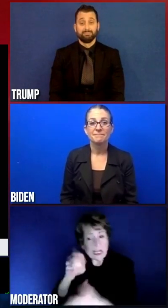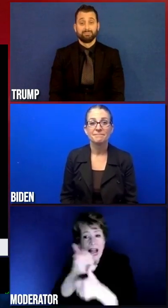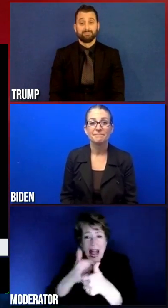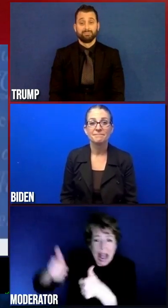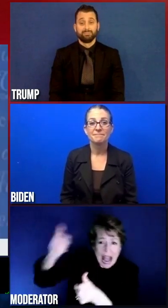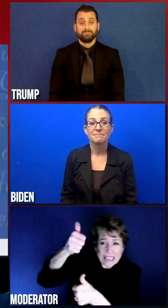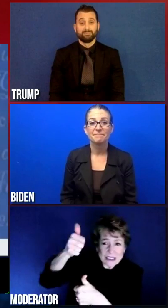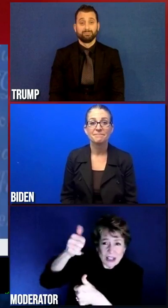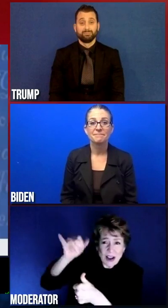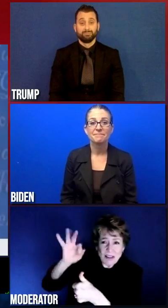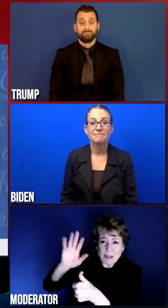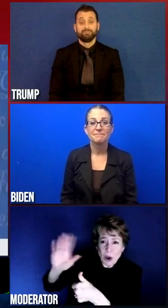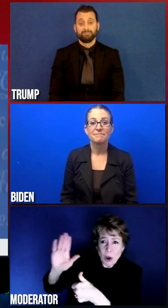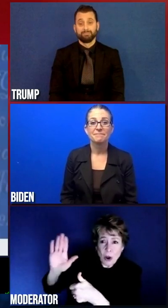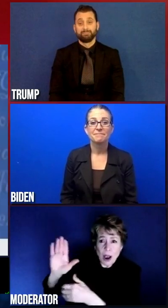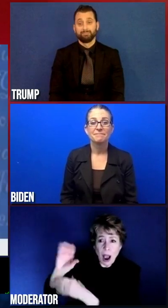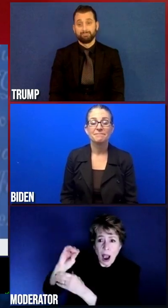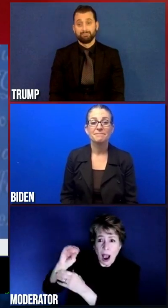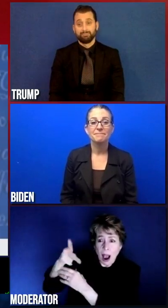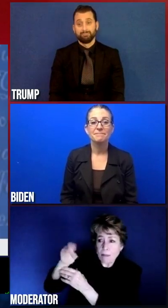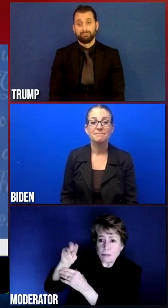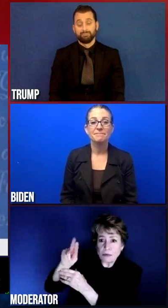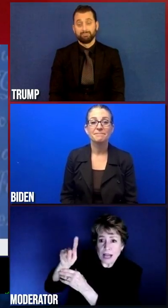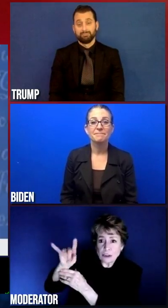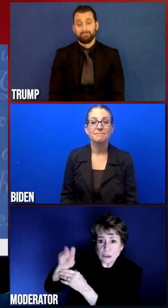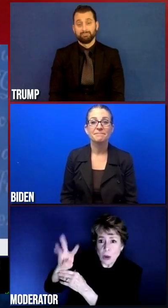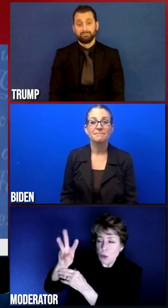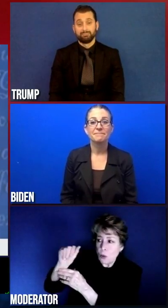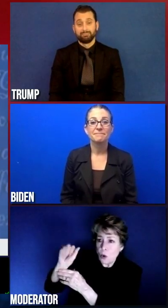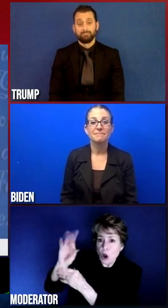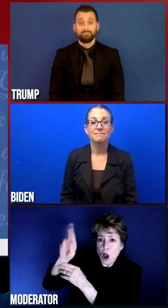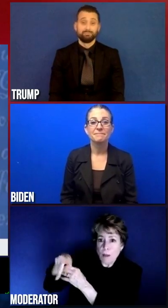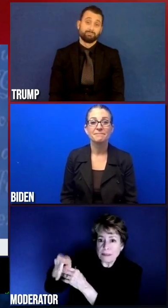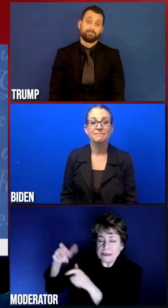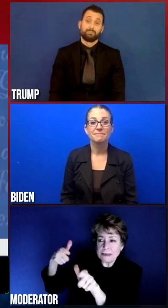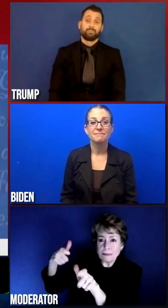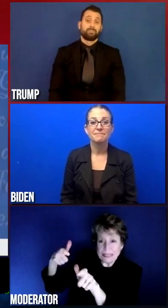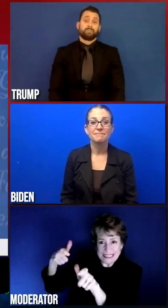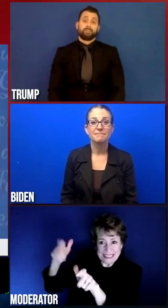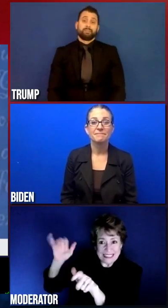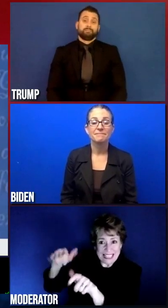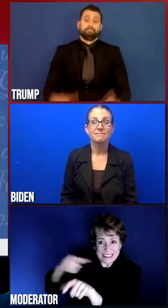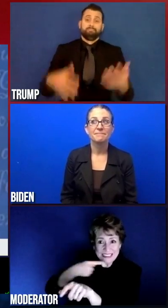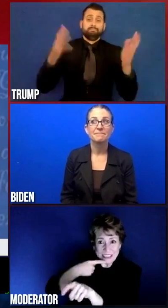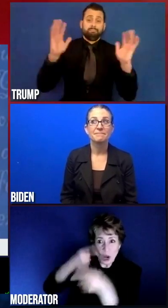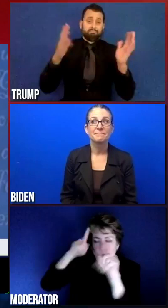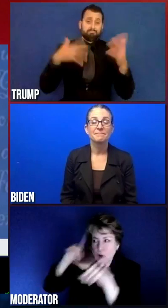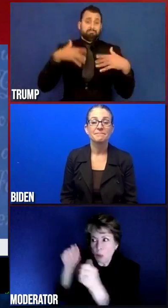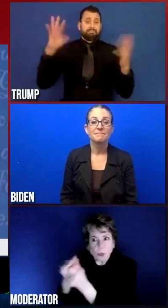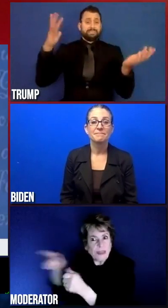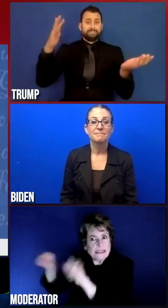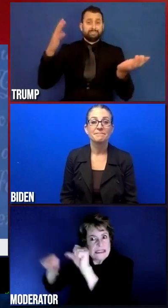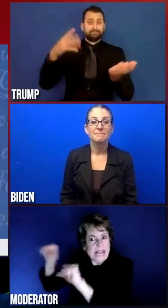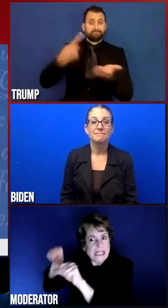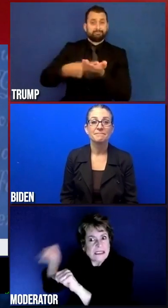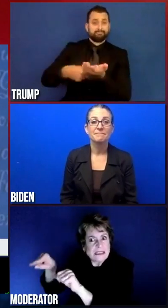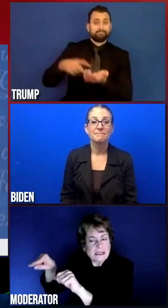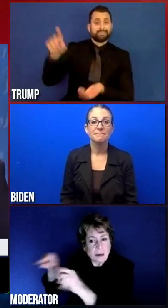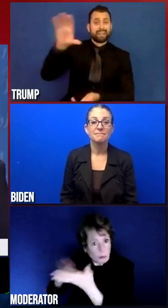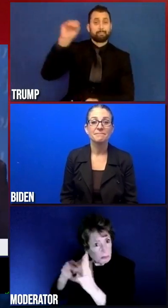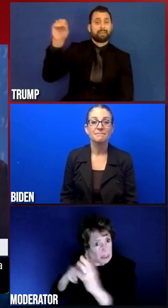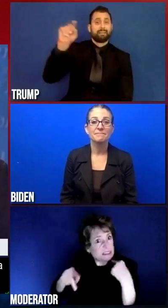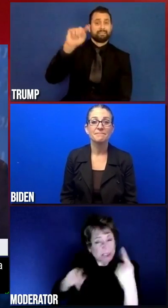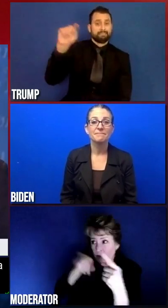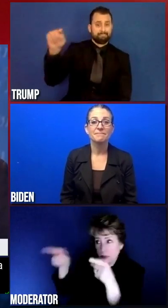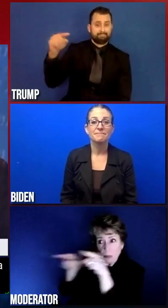has said exactly the same thing. Are they both wrong? Well, I've spoken to the companies, and we can have it a lot sooner. It's a very political thing because people like this